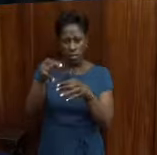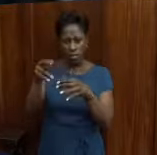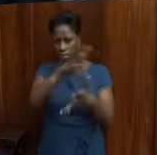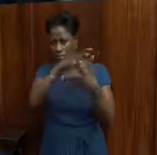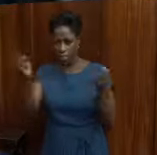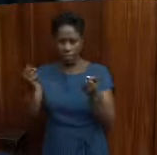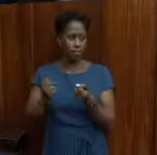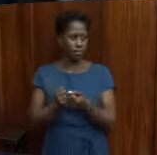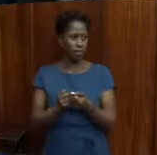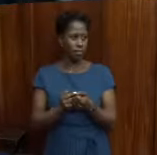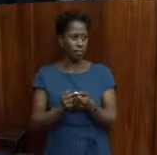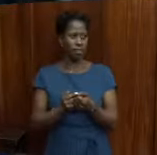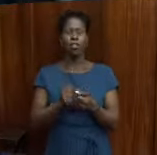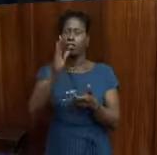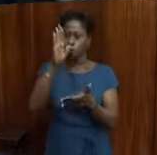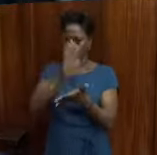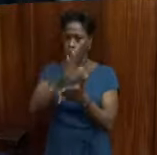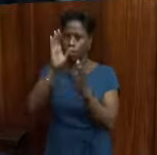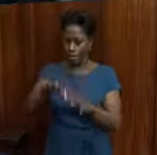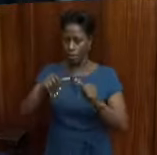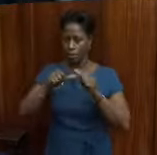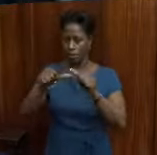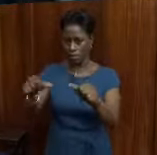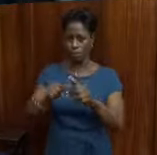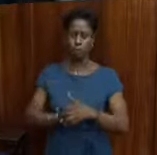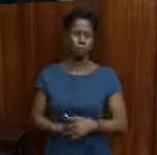schools will be able to continue.